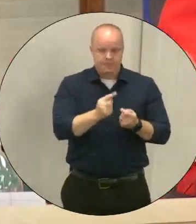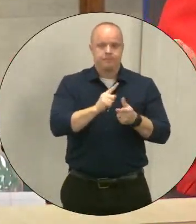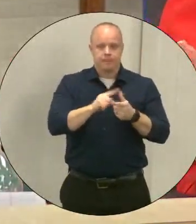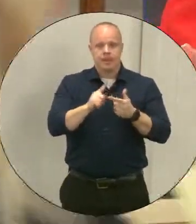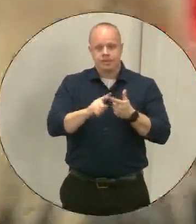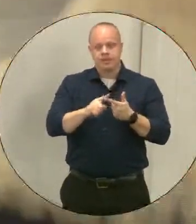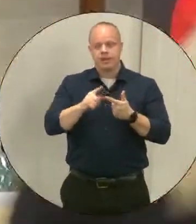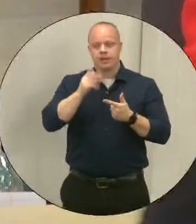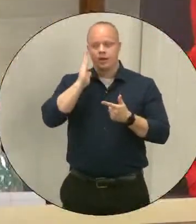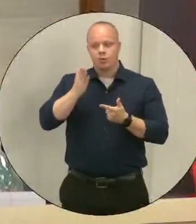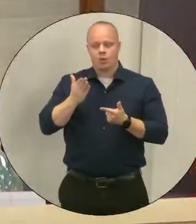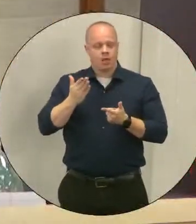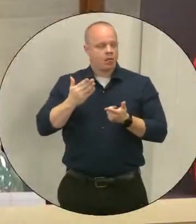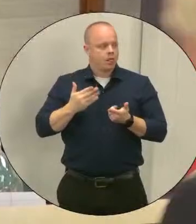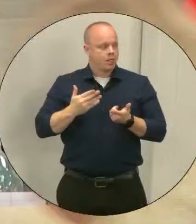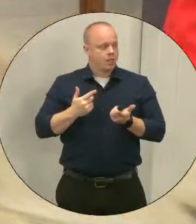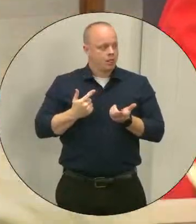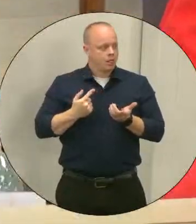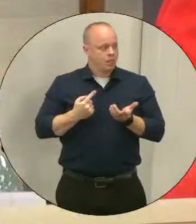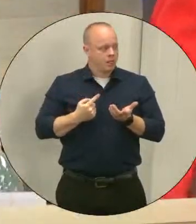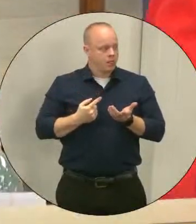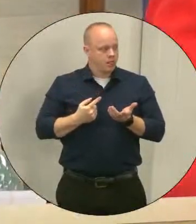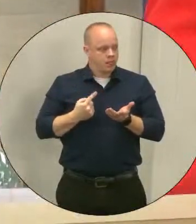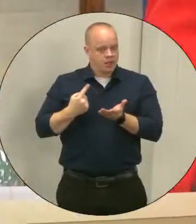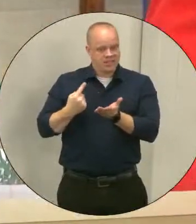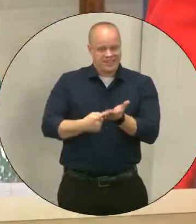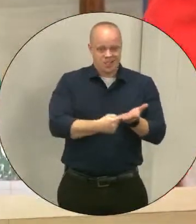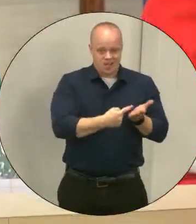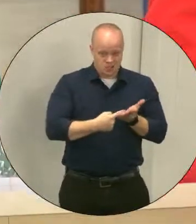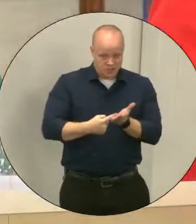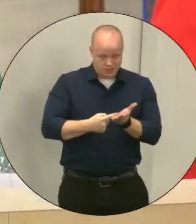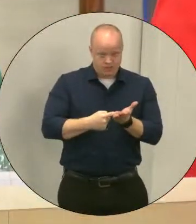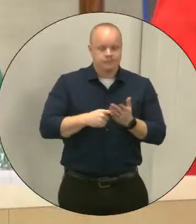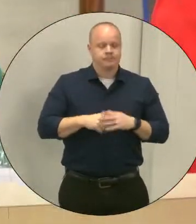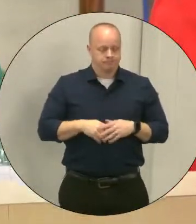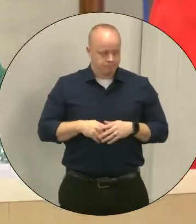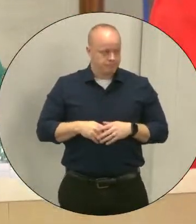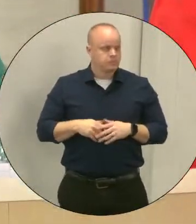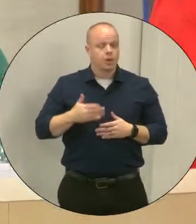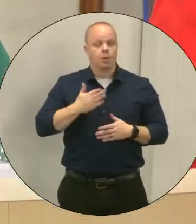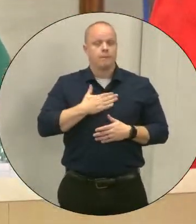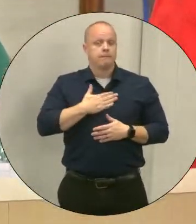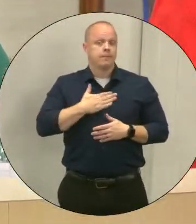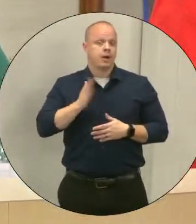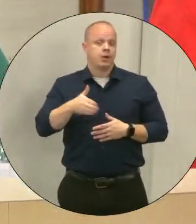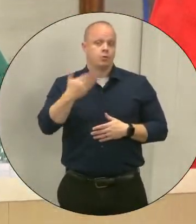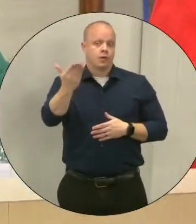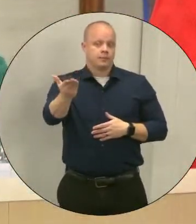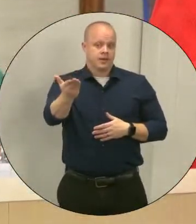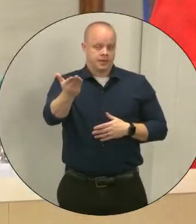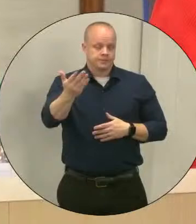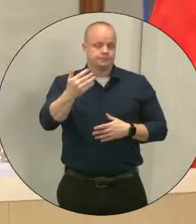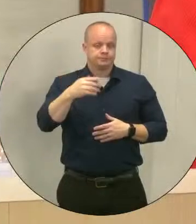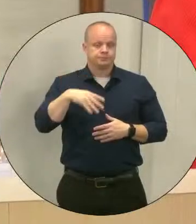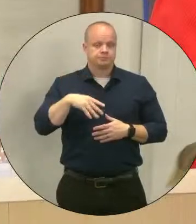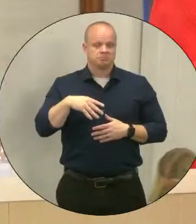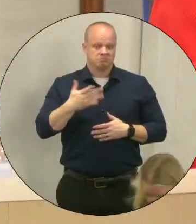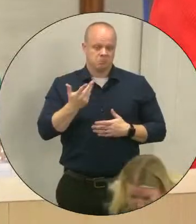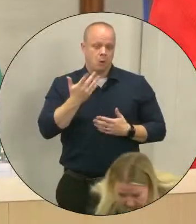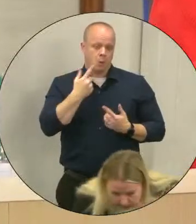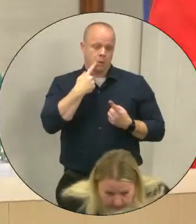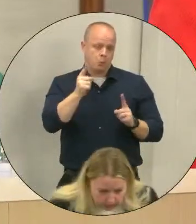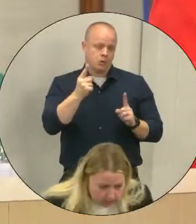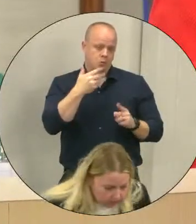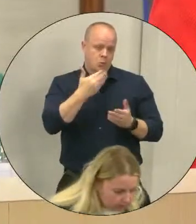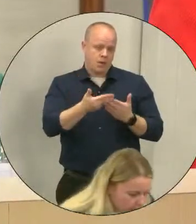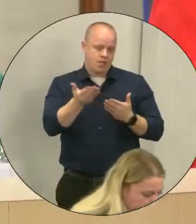go into that discussion. So my recommendation is what worked well last